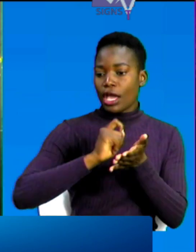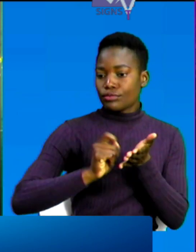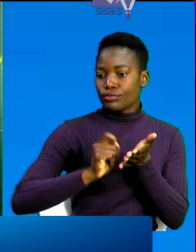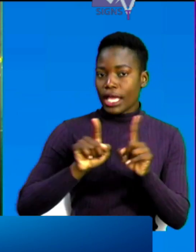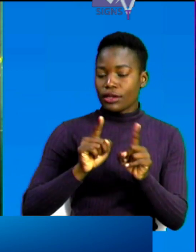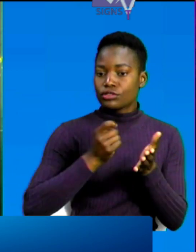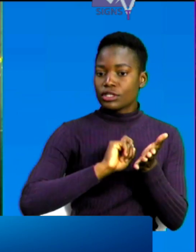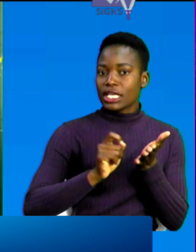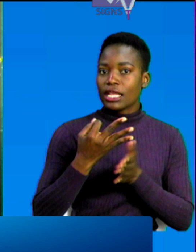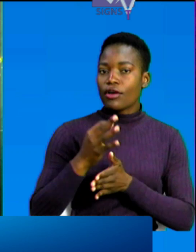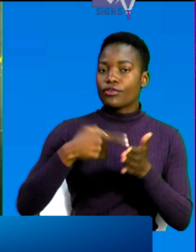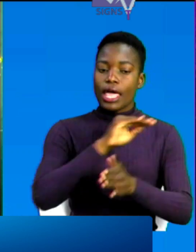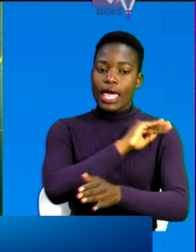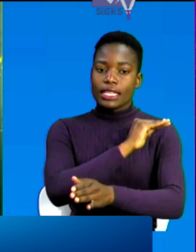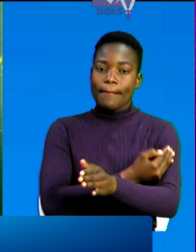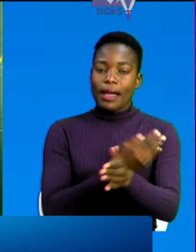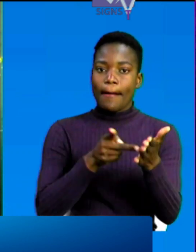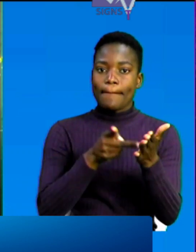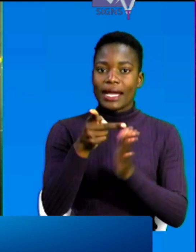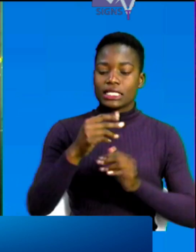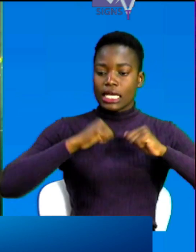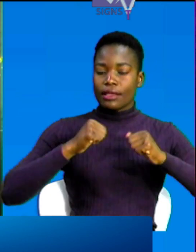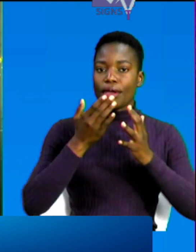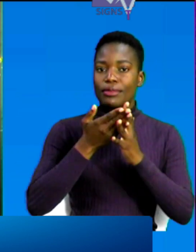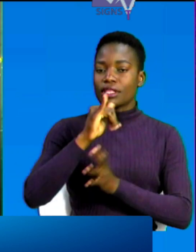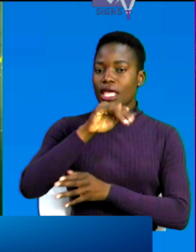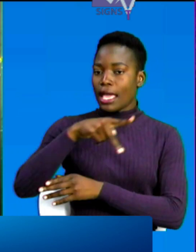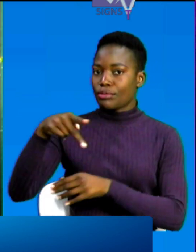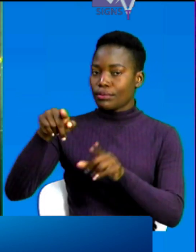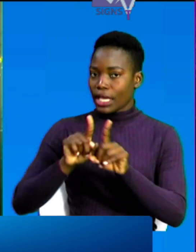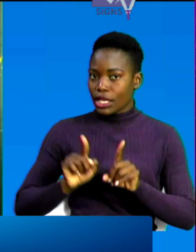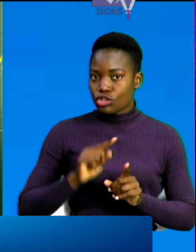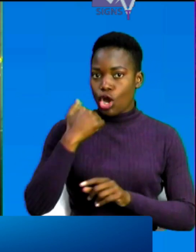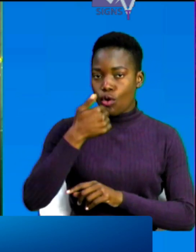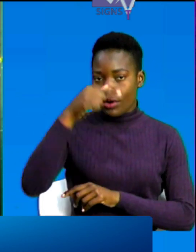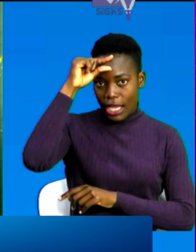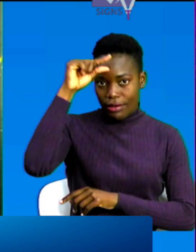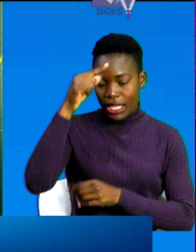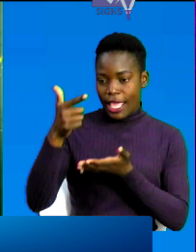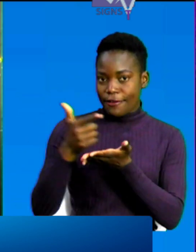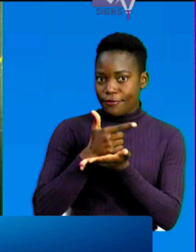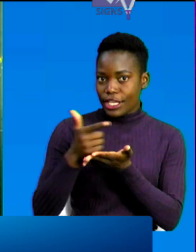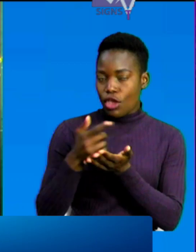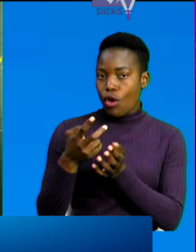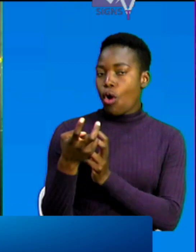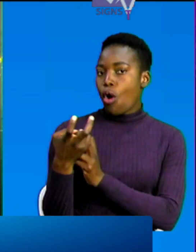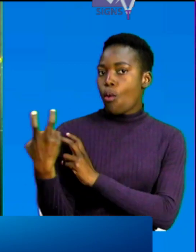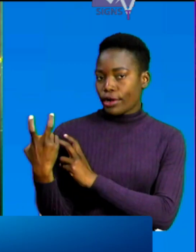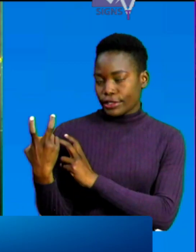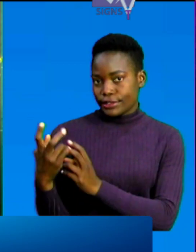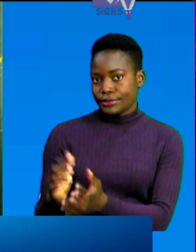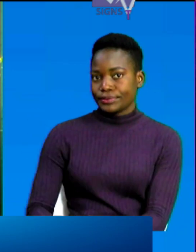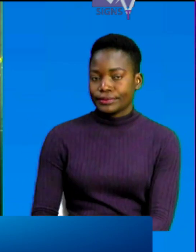and signing of the power purchase agreements between the IPPs and government. Here is Justin Muturi